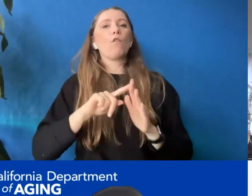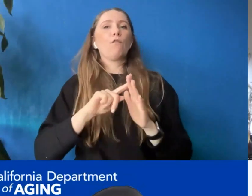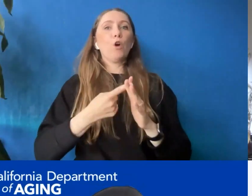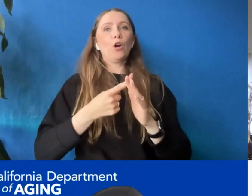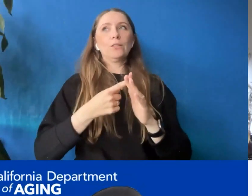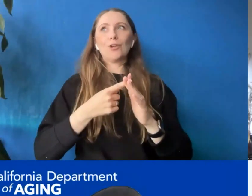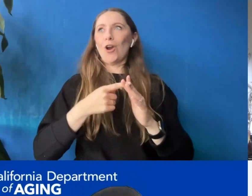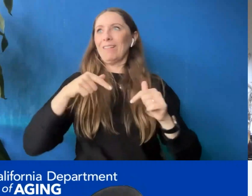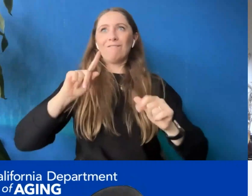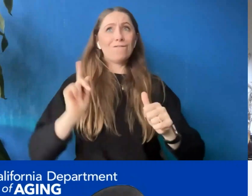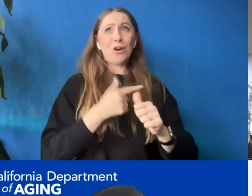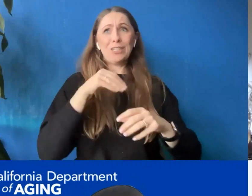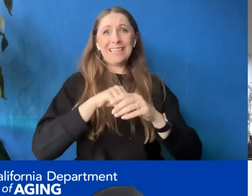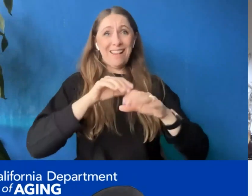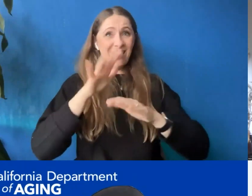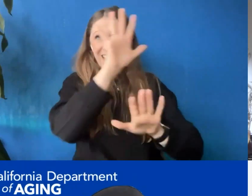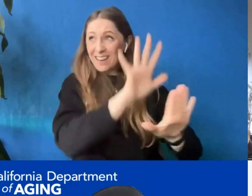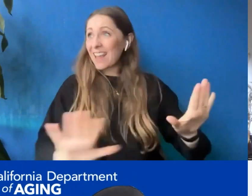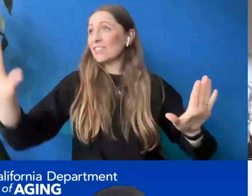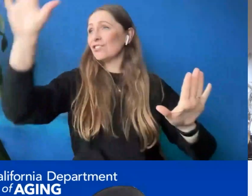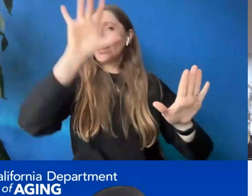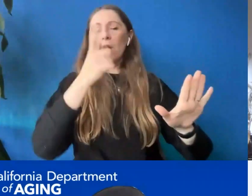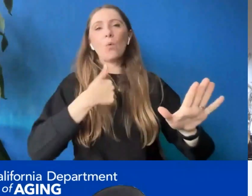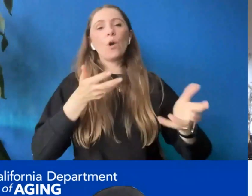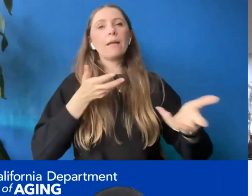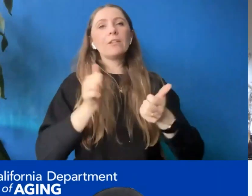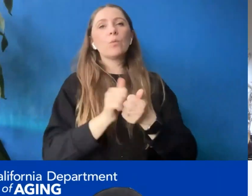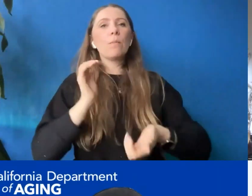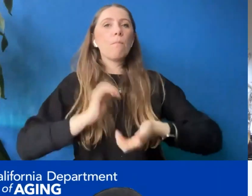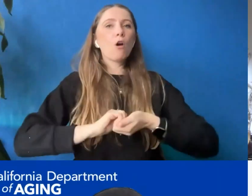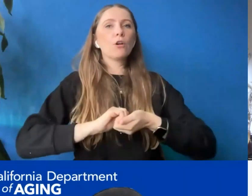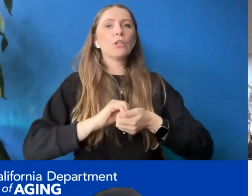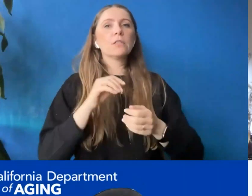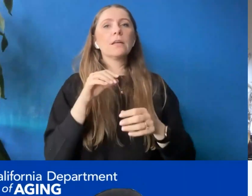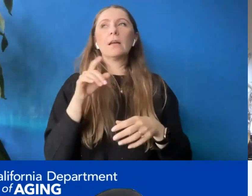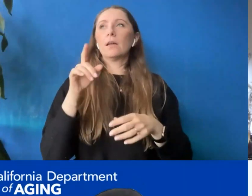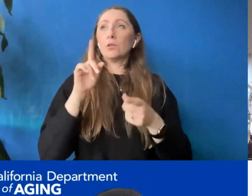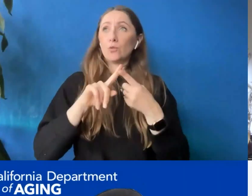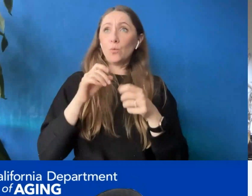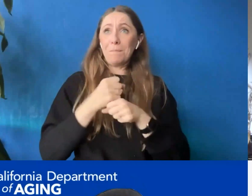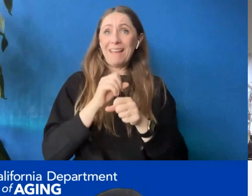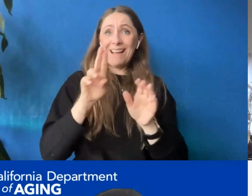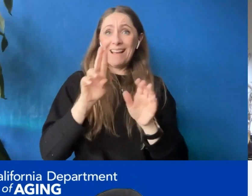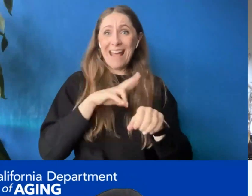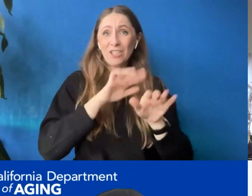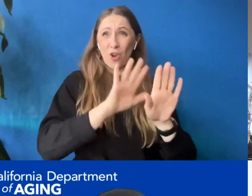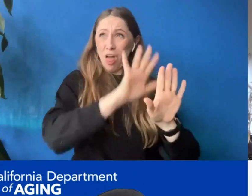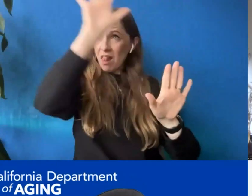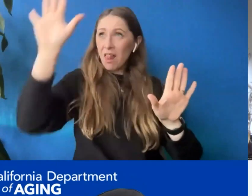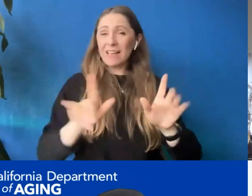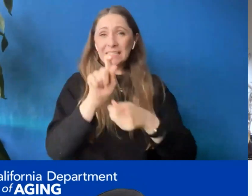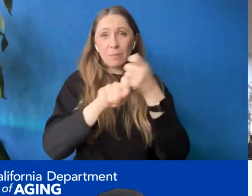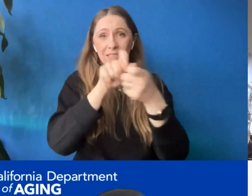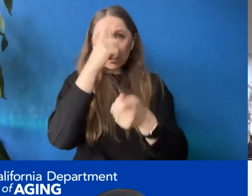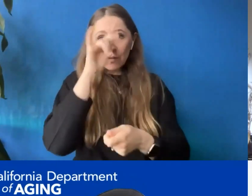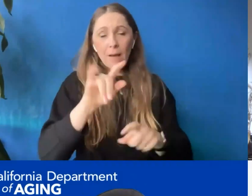We're, again, engaging with our partners at the National Association of Health Data Organizations to develop a national specification for that. But that's